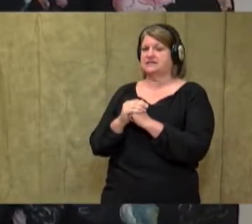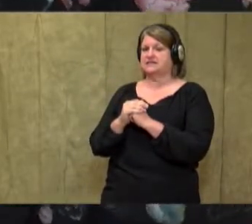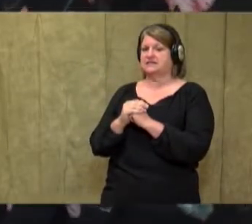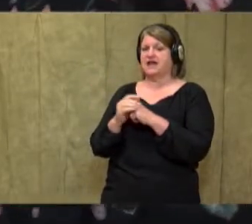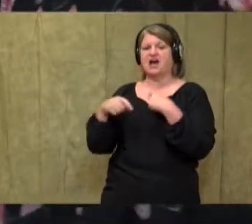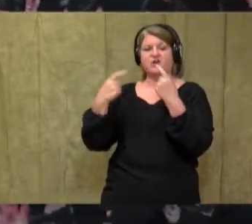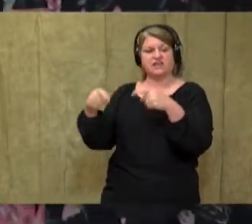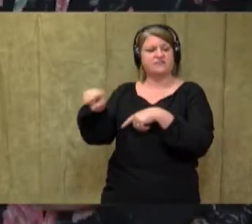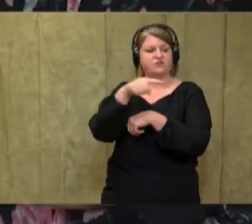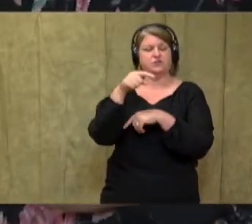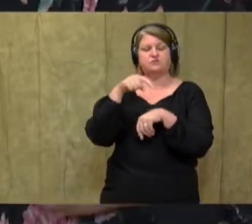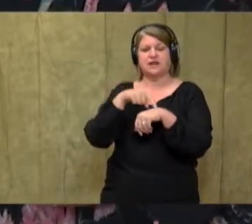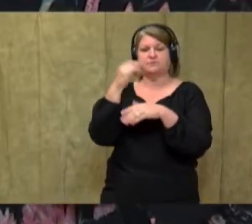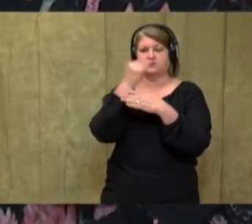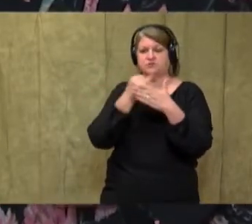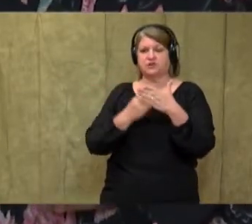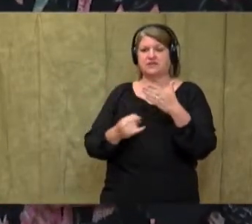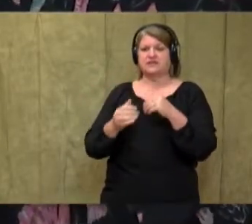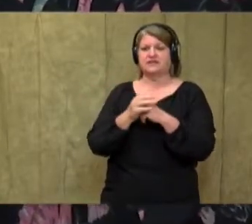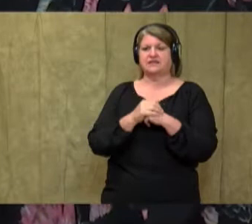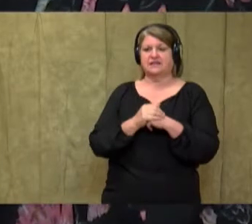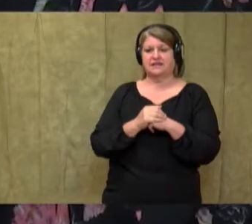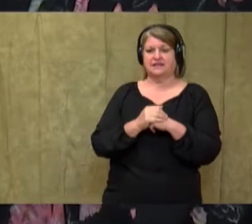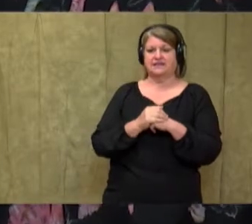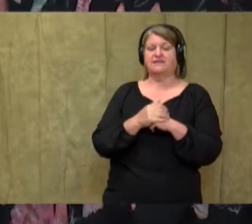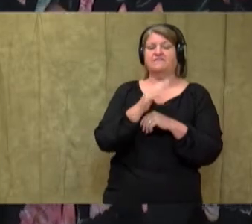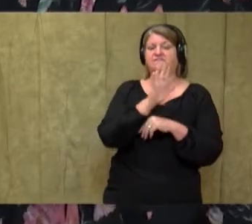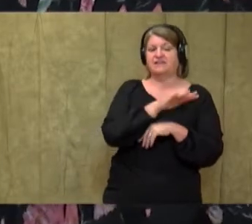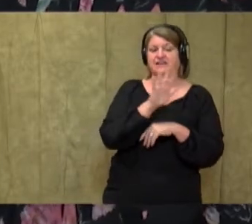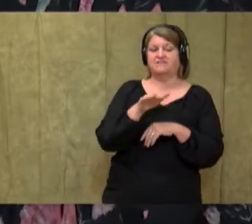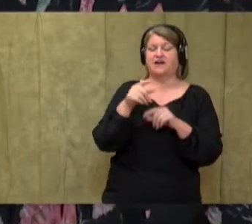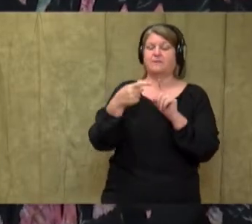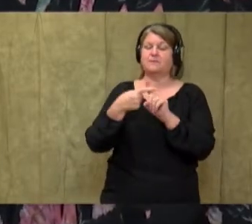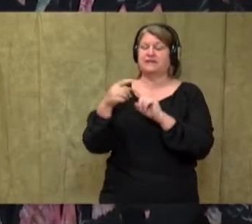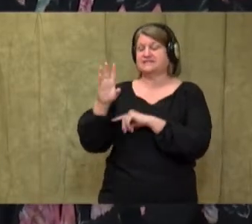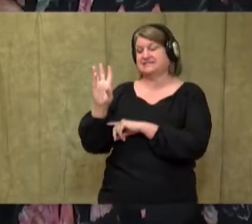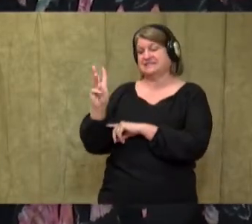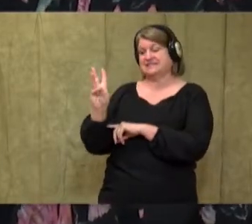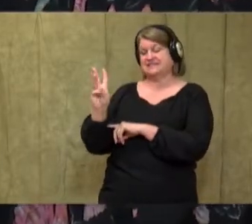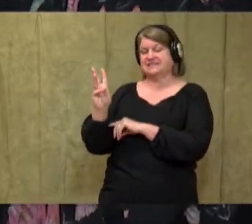out. 55 plus 16.